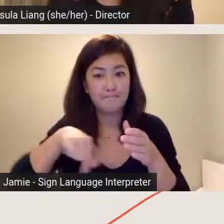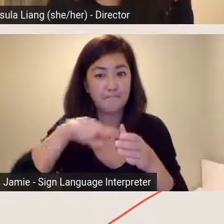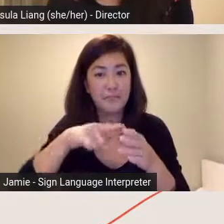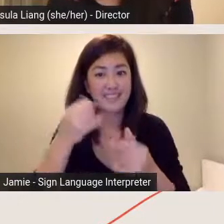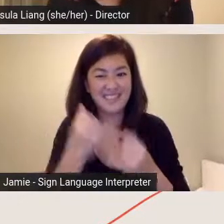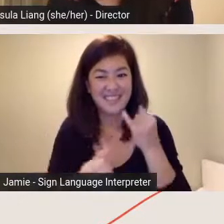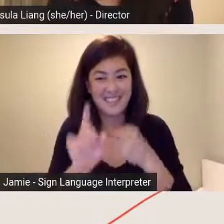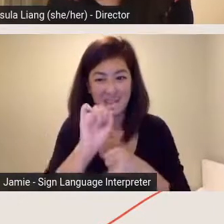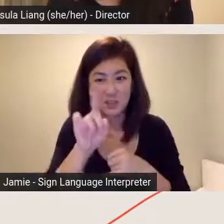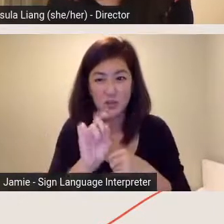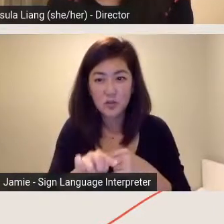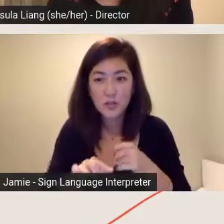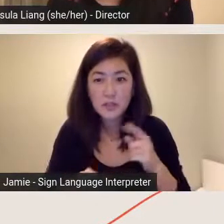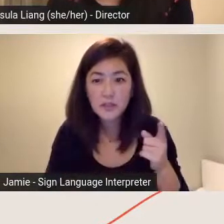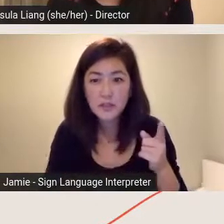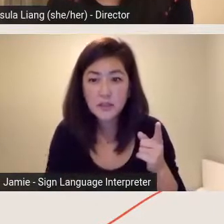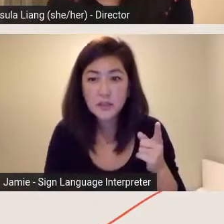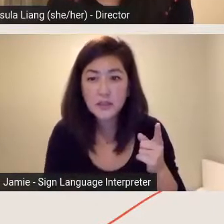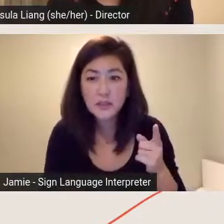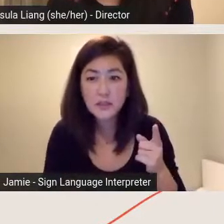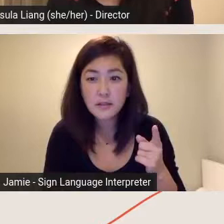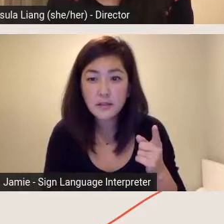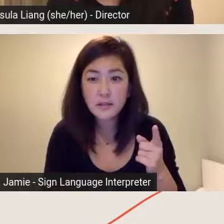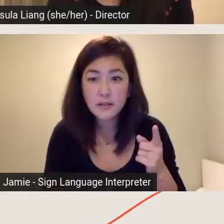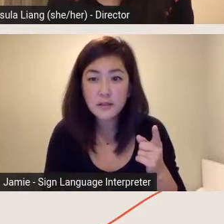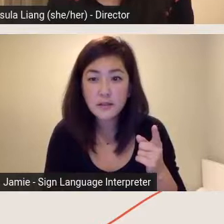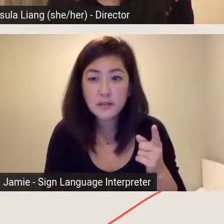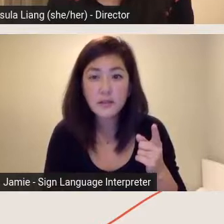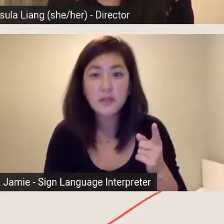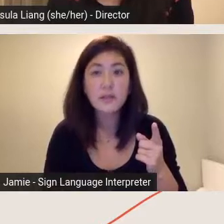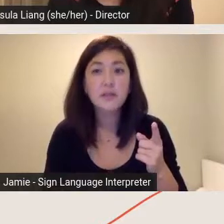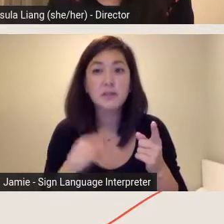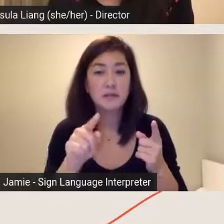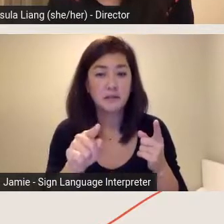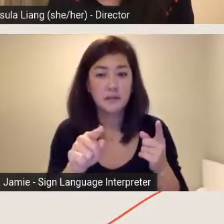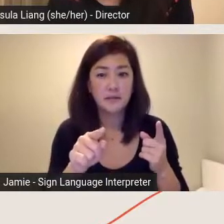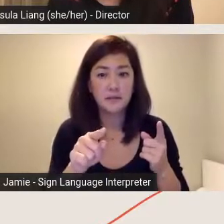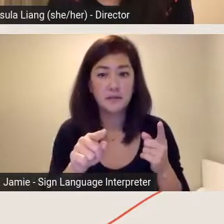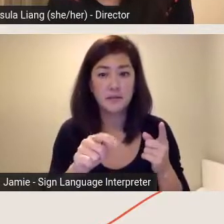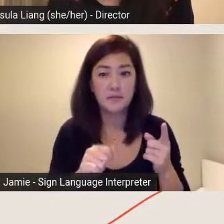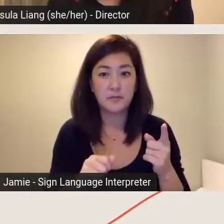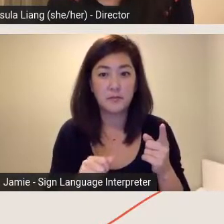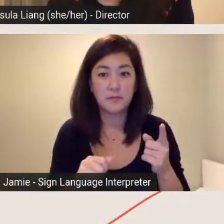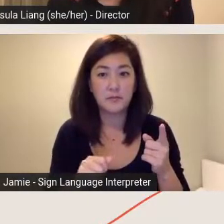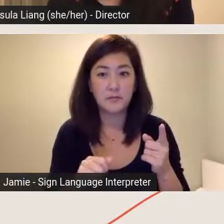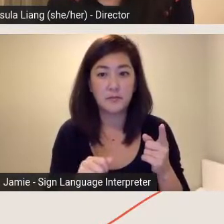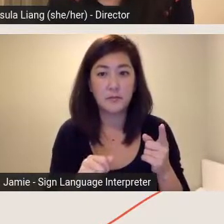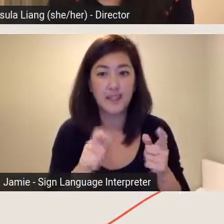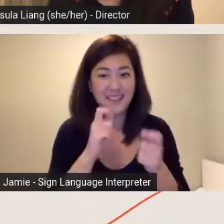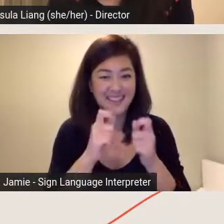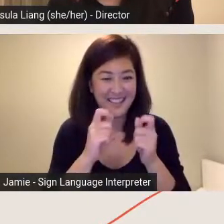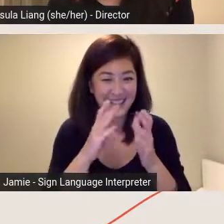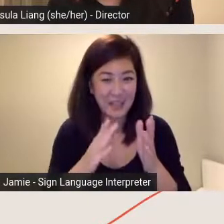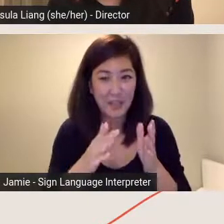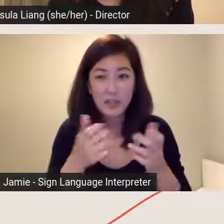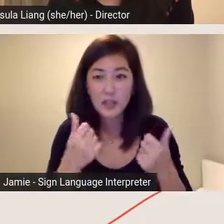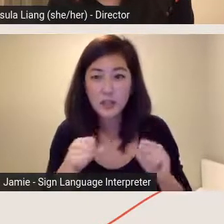question, were there conversations in the editing room to address anti-Blackness in the Chinese and Asian American